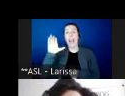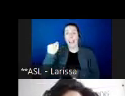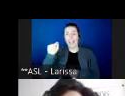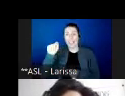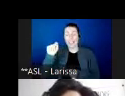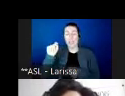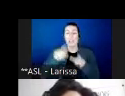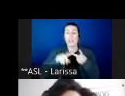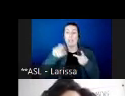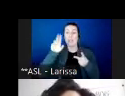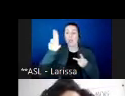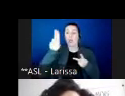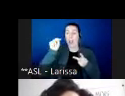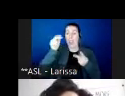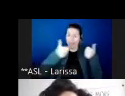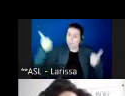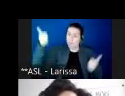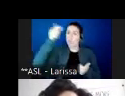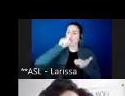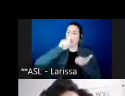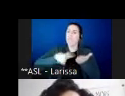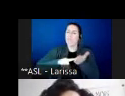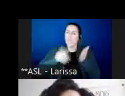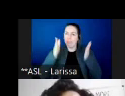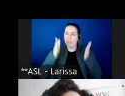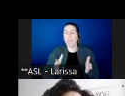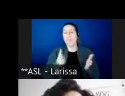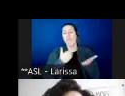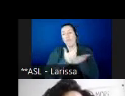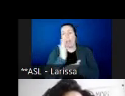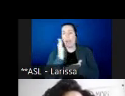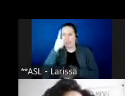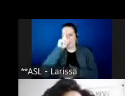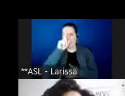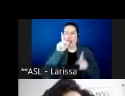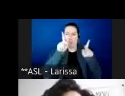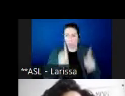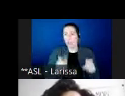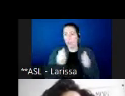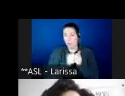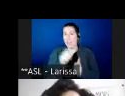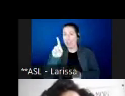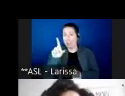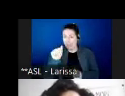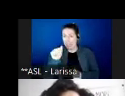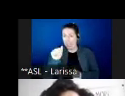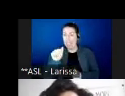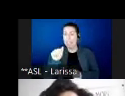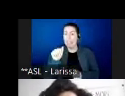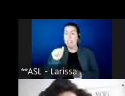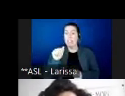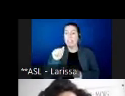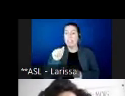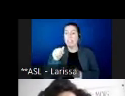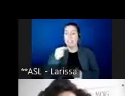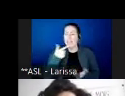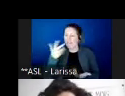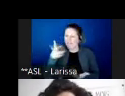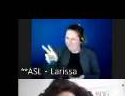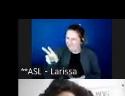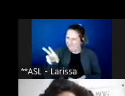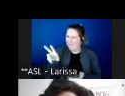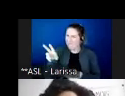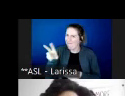Special Rapporteur on the Rights of Persons with Disabilities. because of